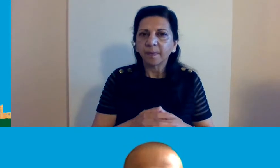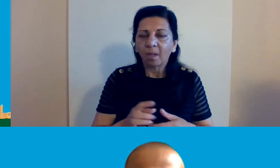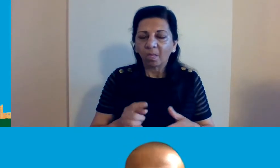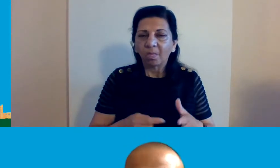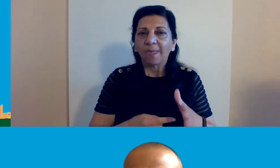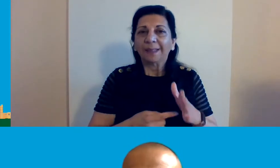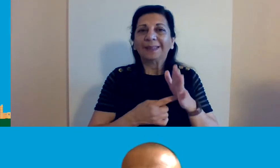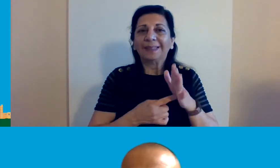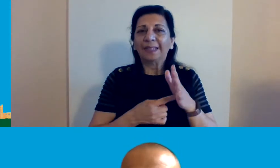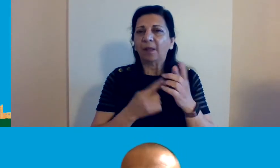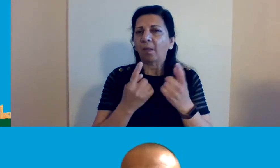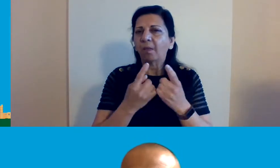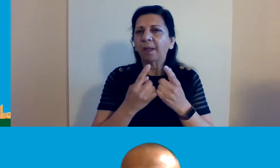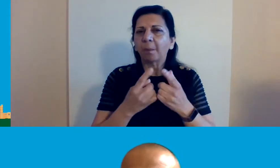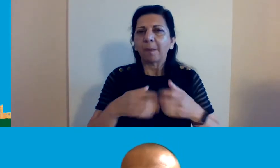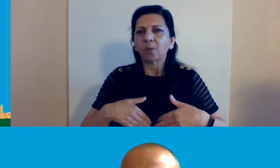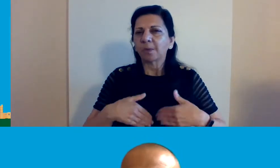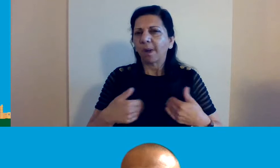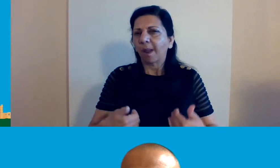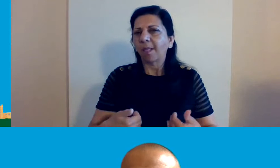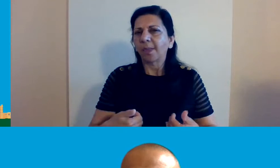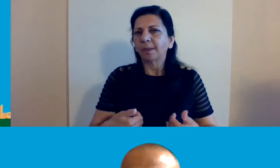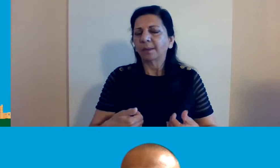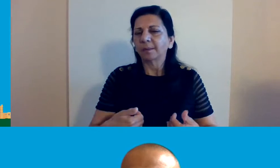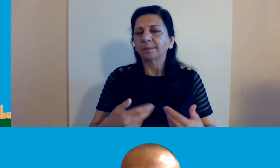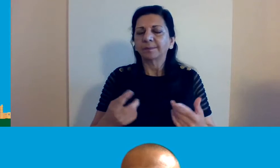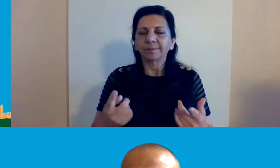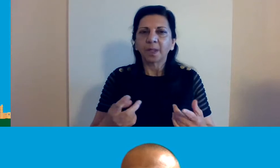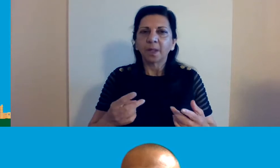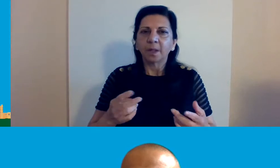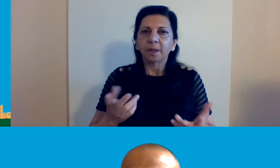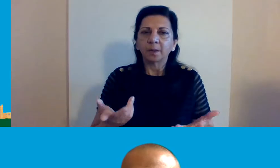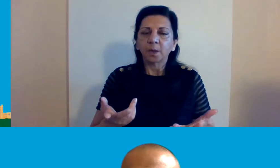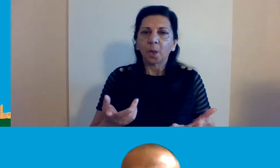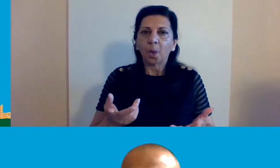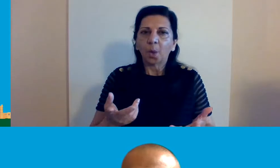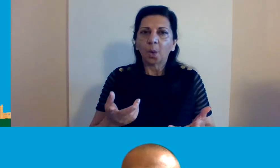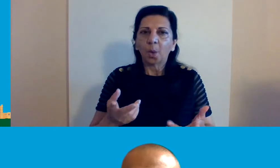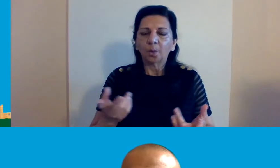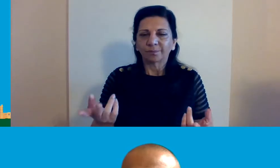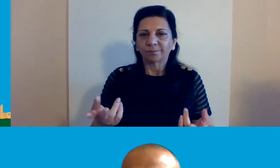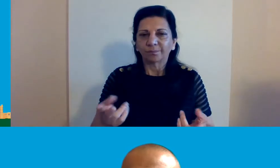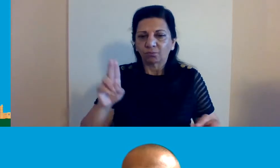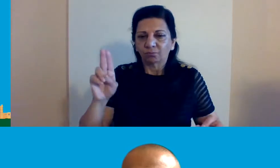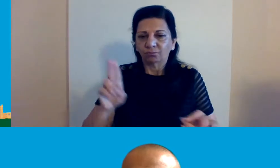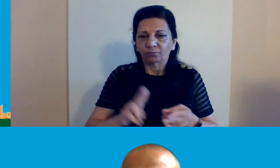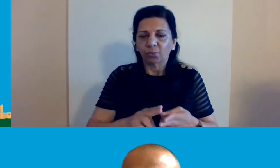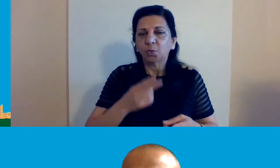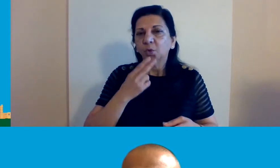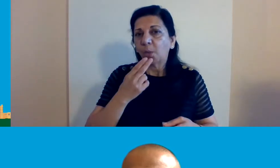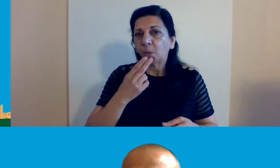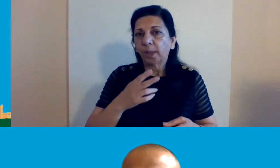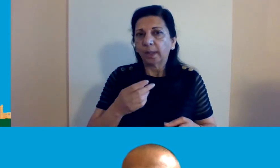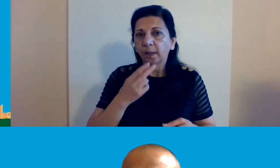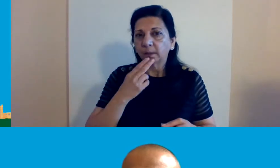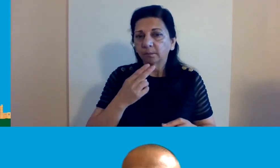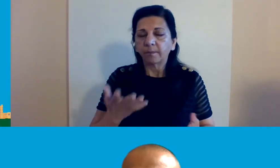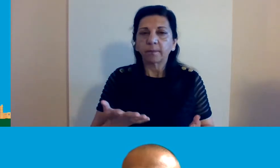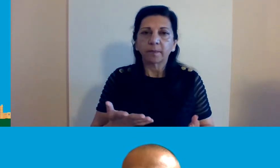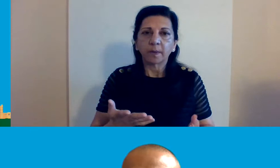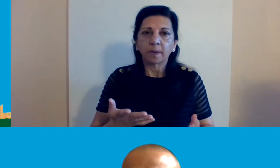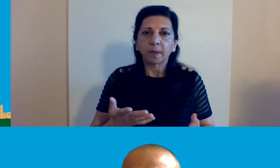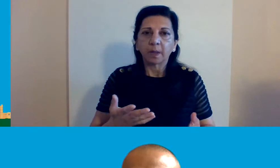health remain so reduced. Tobacco consumption, reduced smoking, diet,